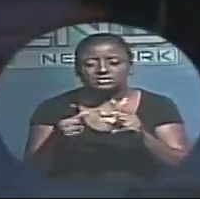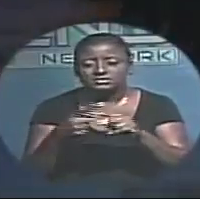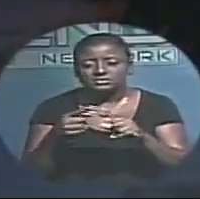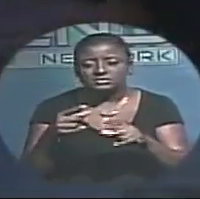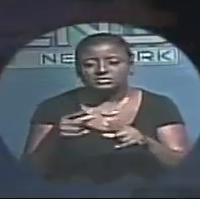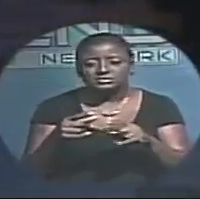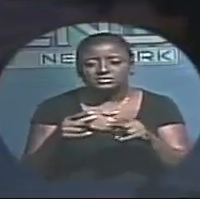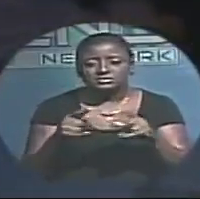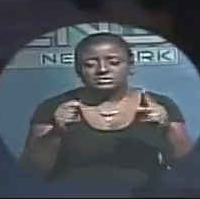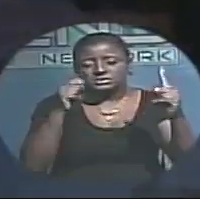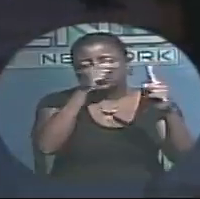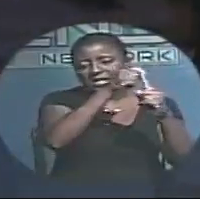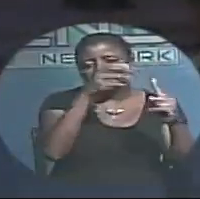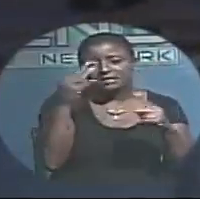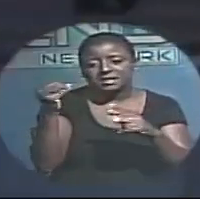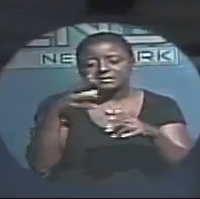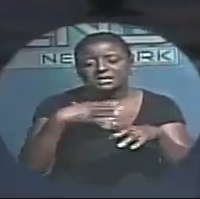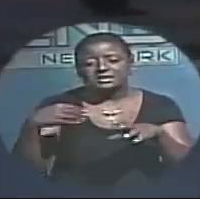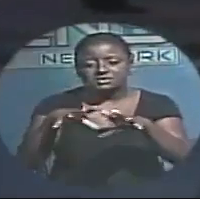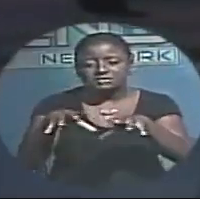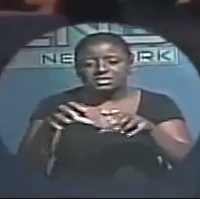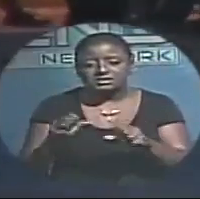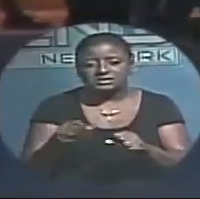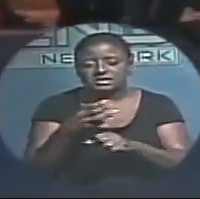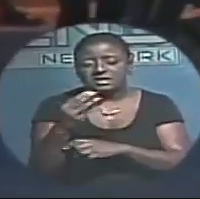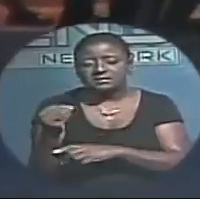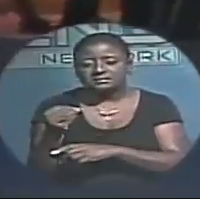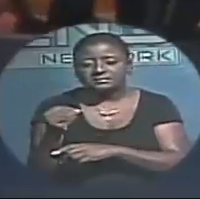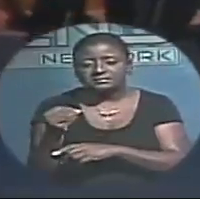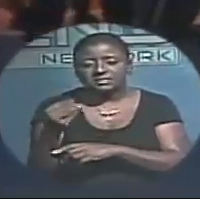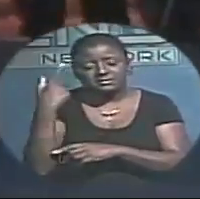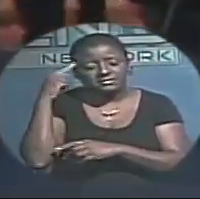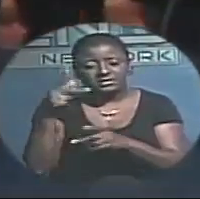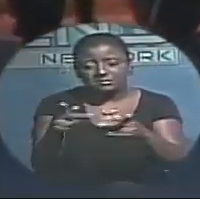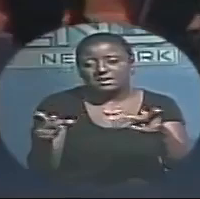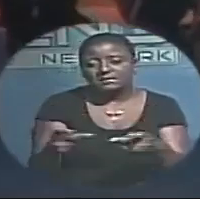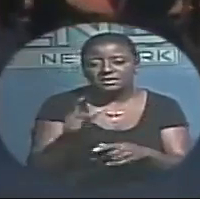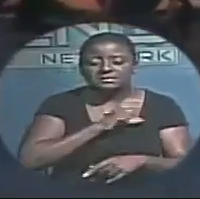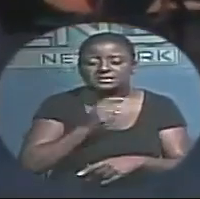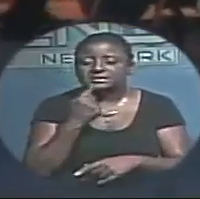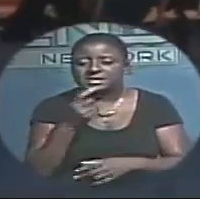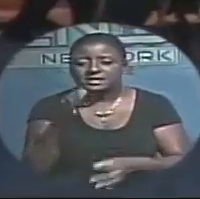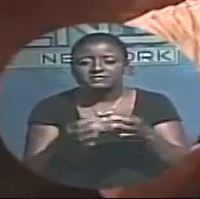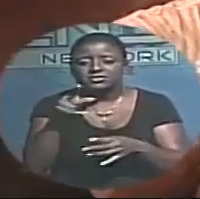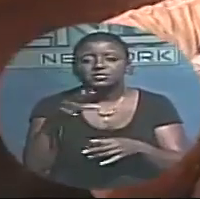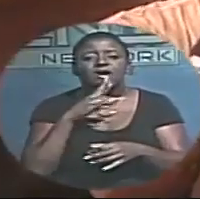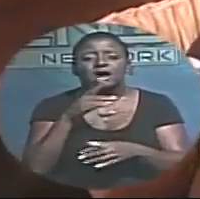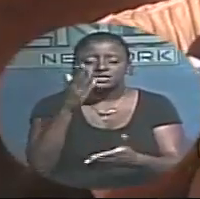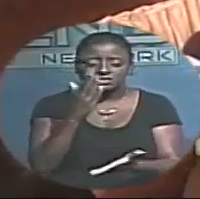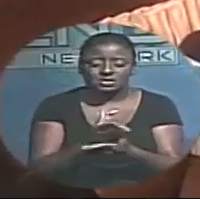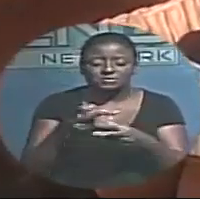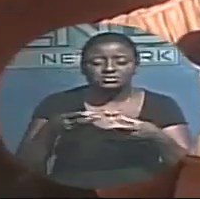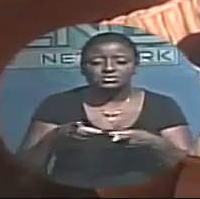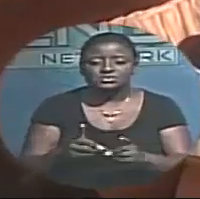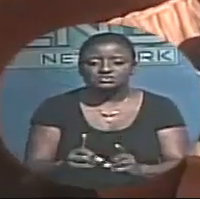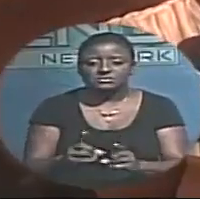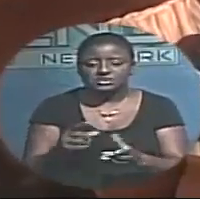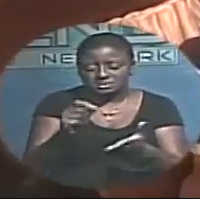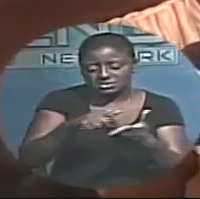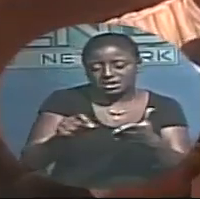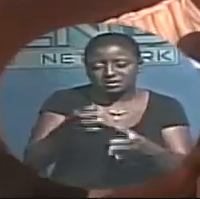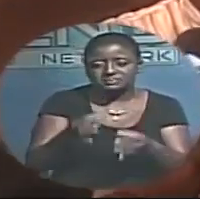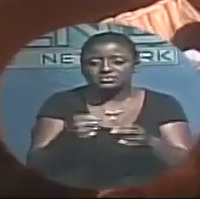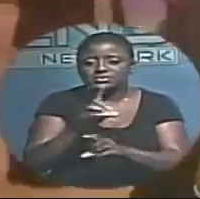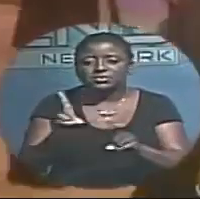them where necessary. As for the public, police had this to say if you are stopped during their routine checks. If you do nothing, you